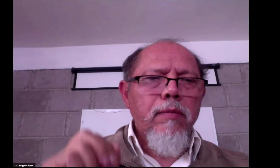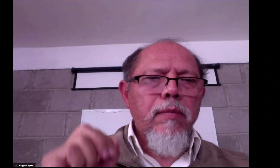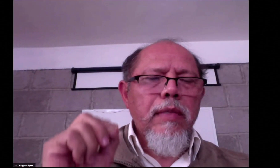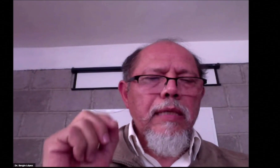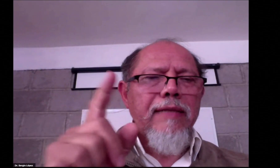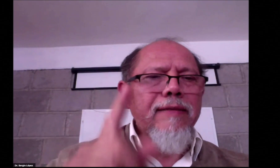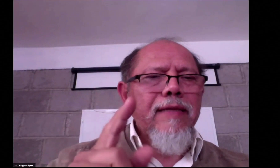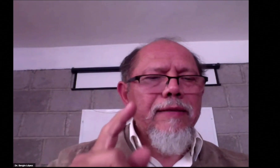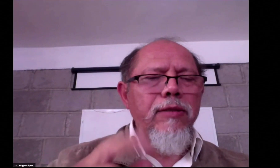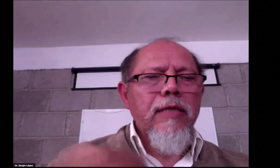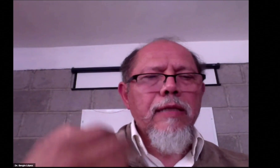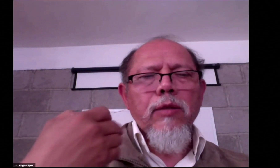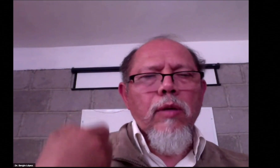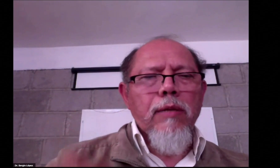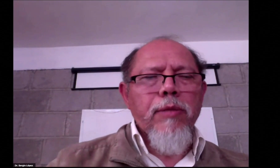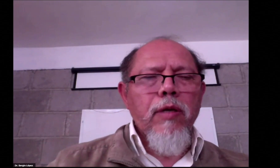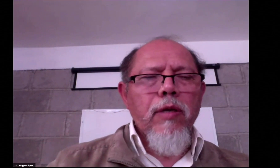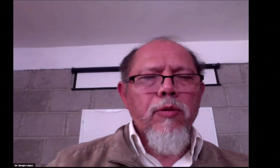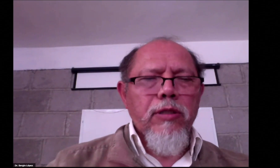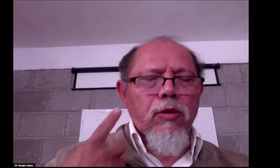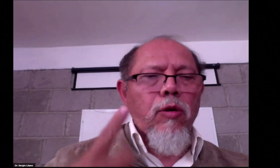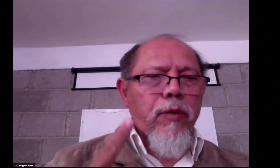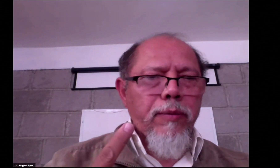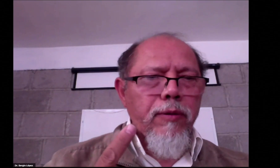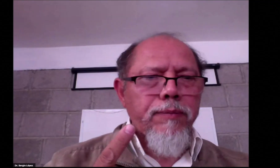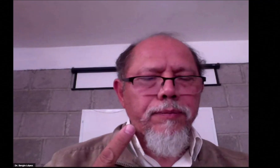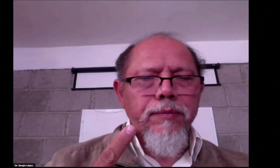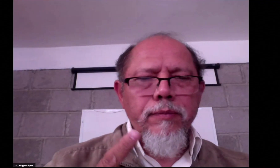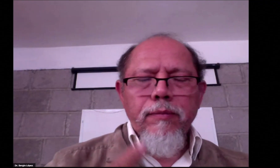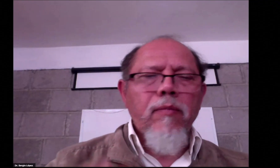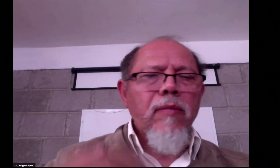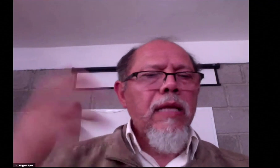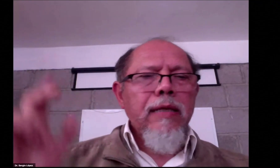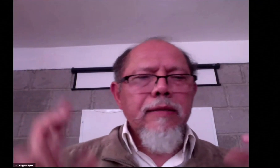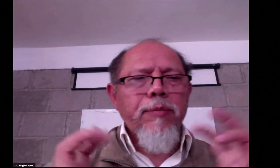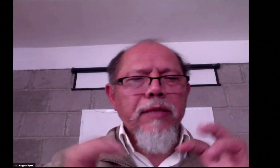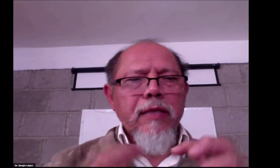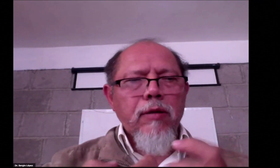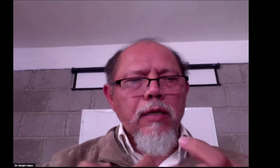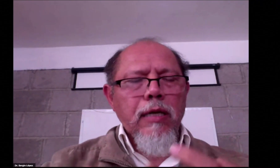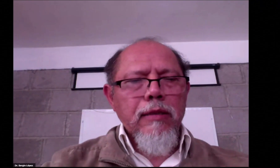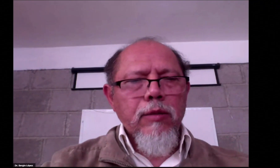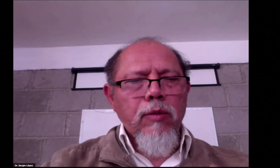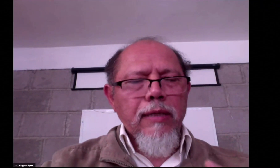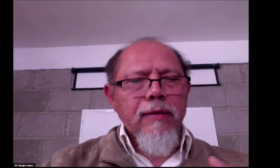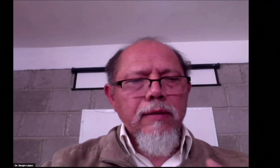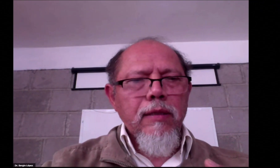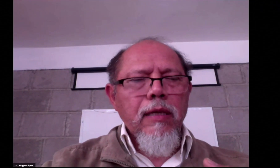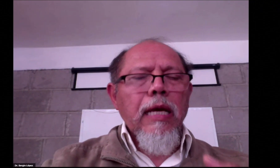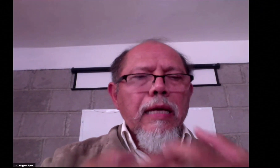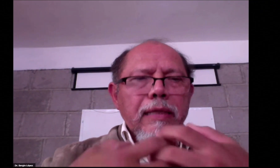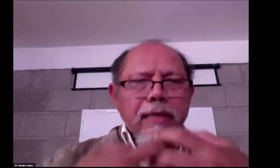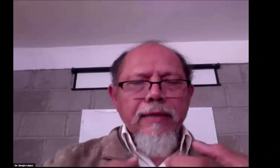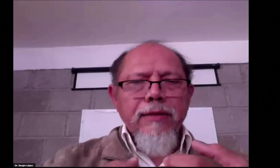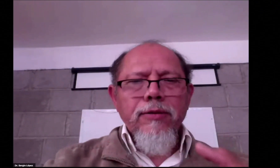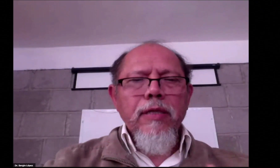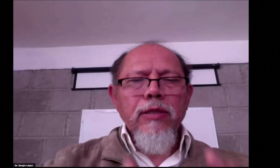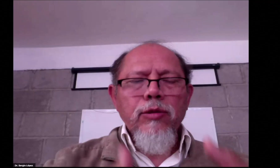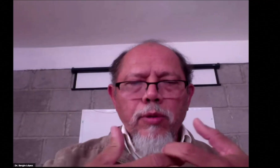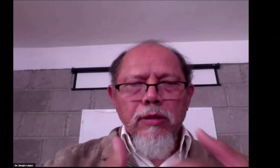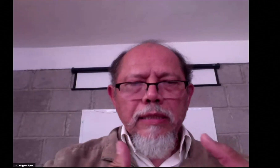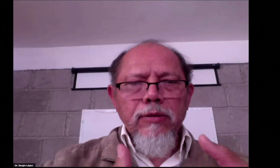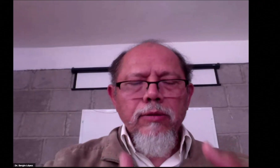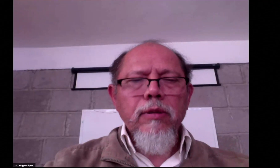my mind without moving my hand, and the feeling of articulating the body, if I don't move it, becomes